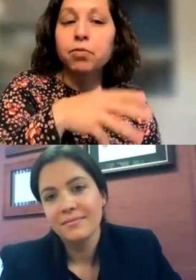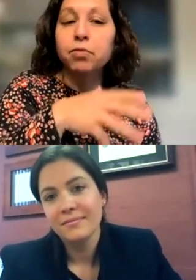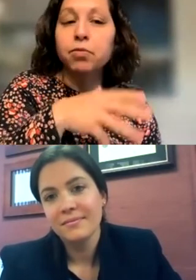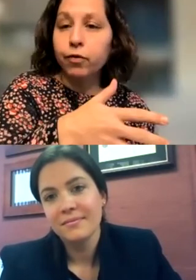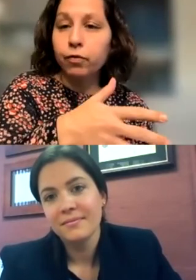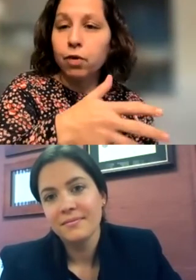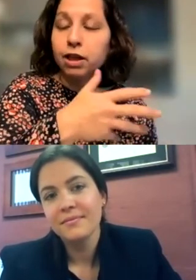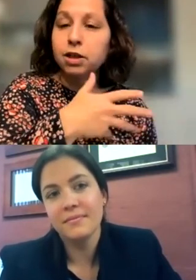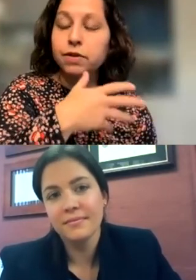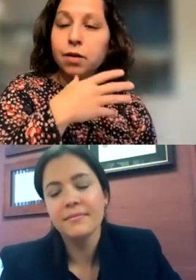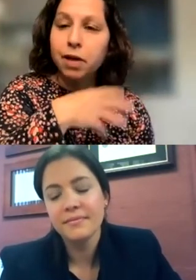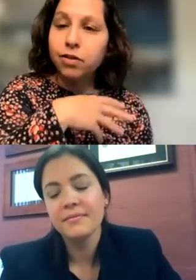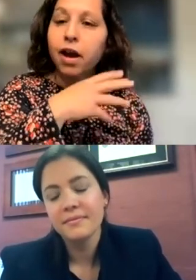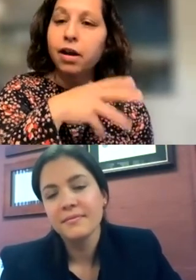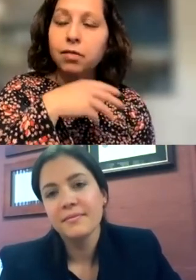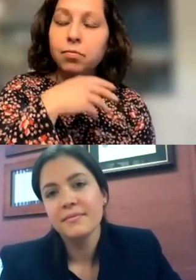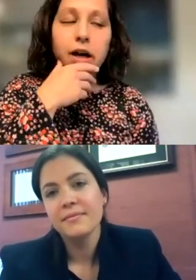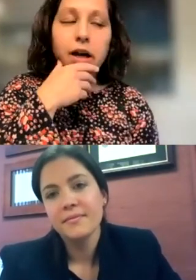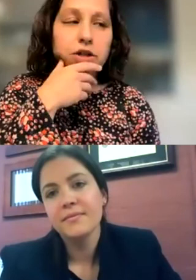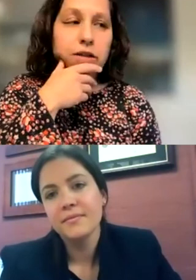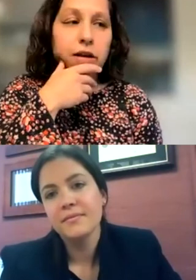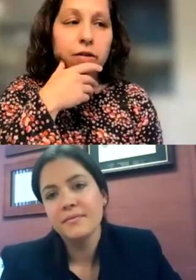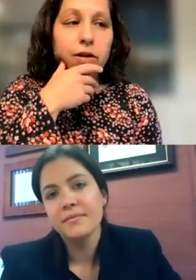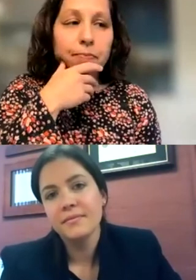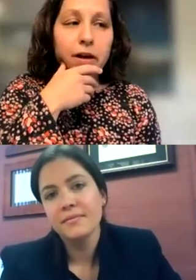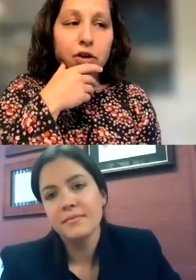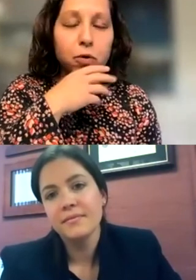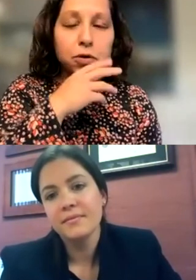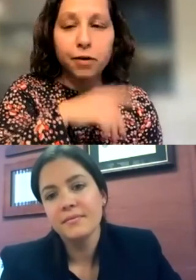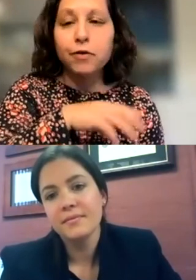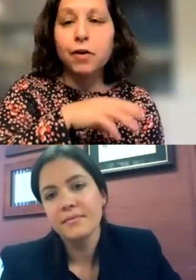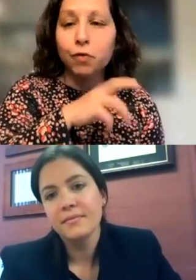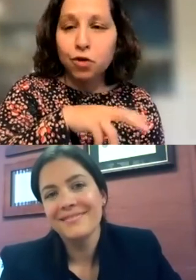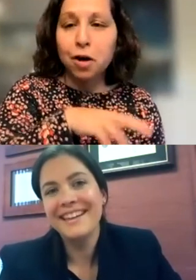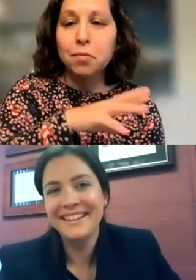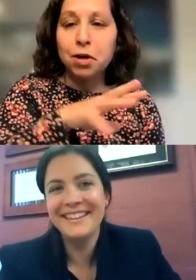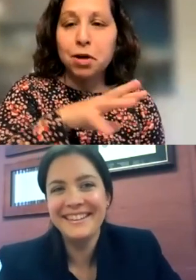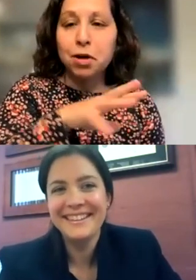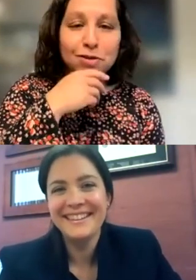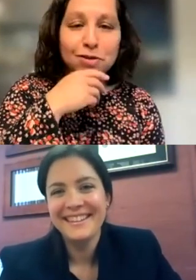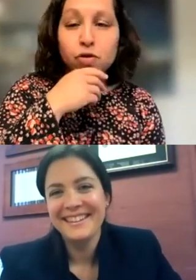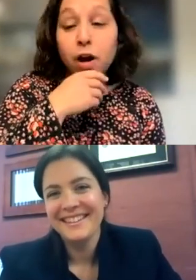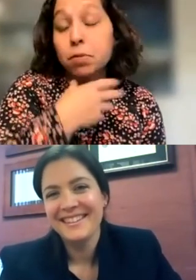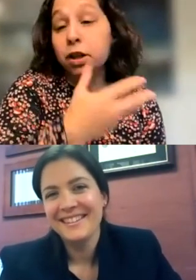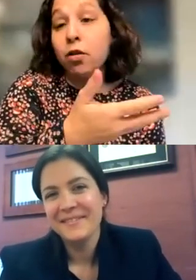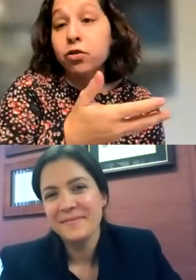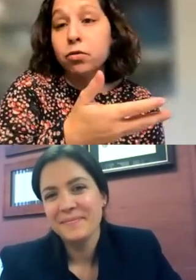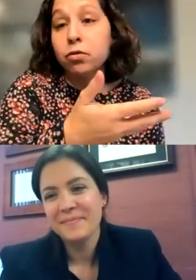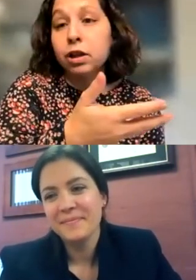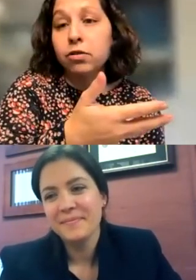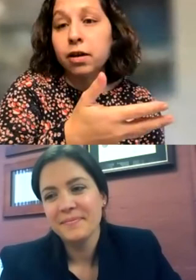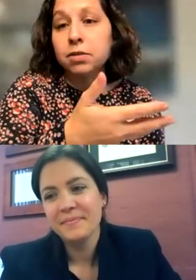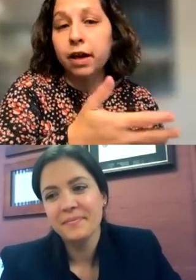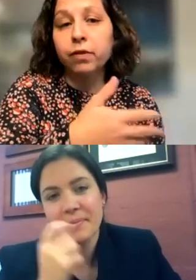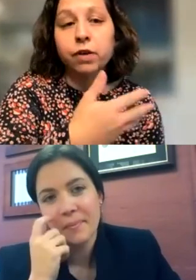observed live relative to bedside and communication skills is both terrifying for some, as the team has described, but then also it